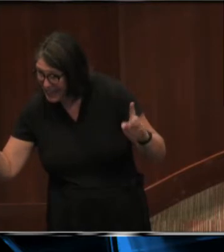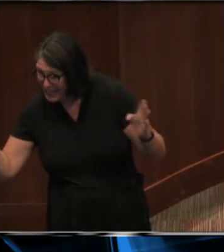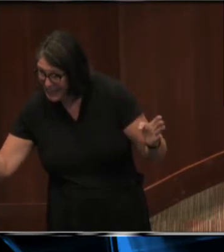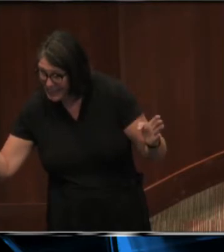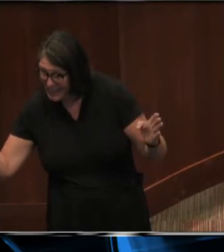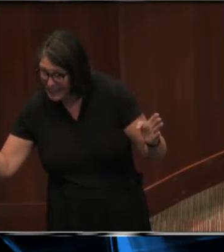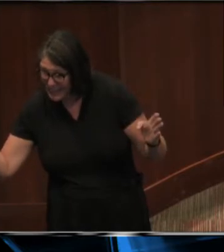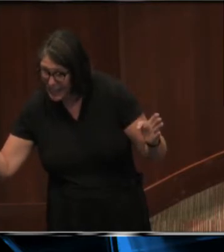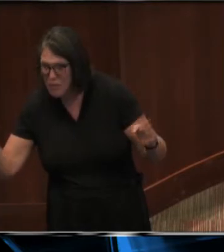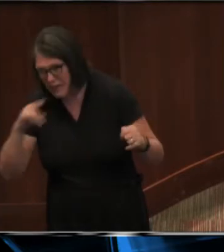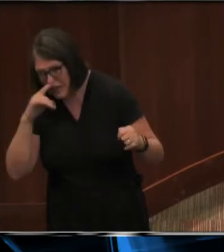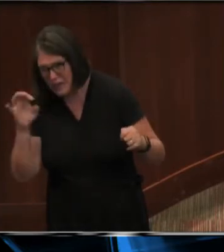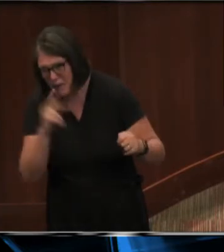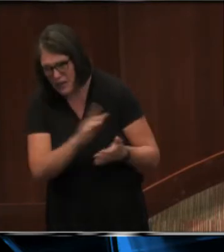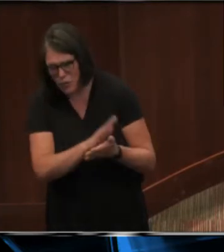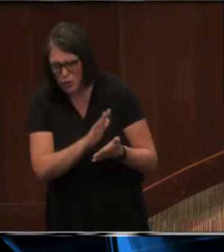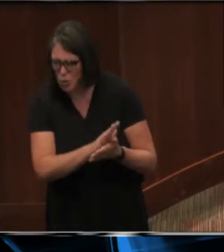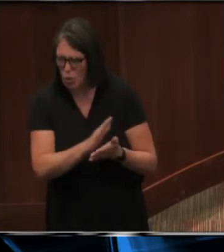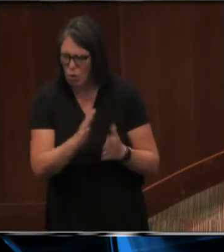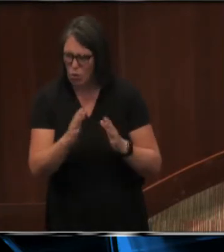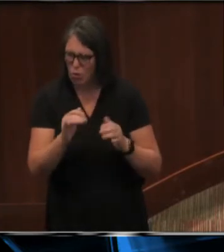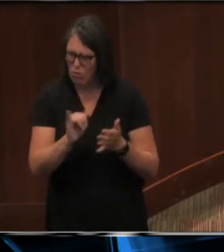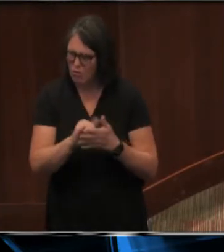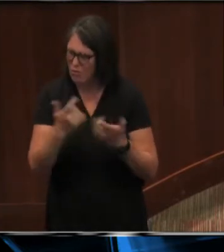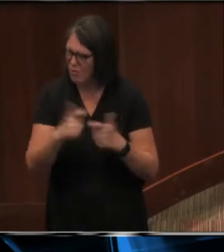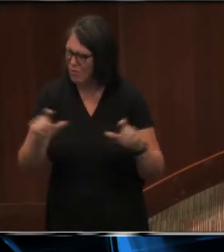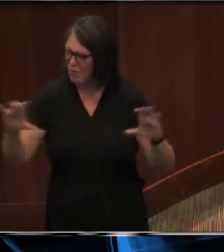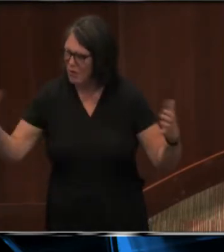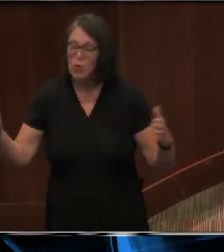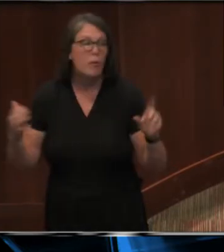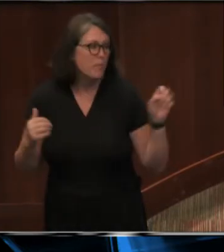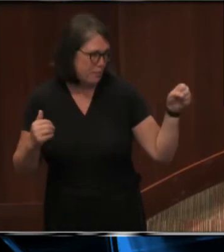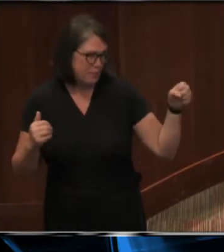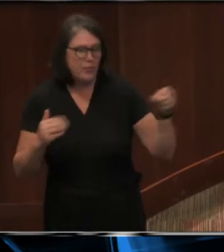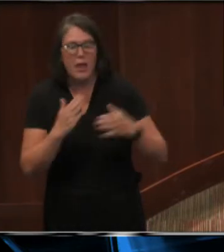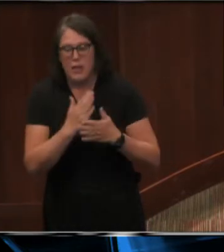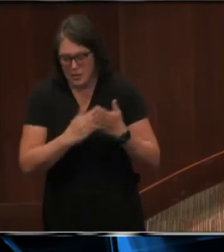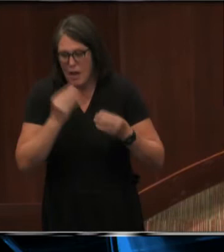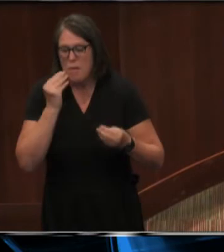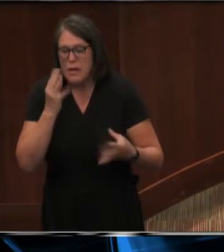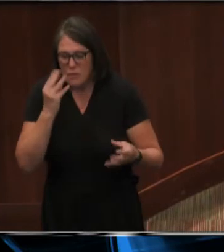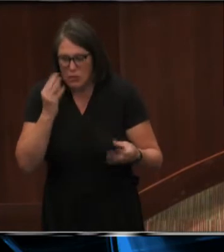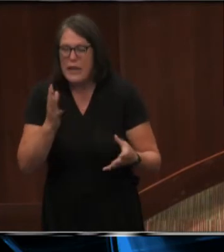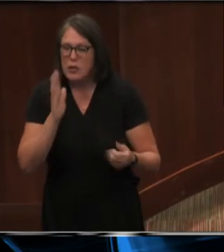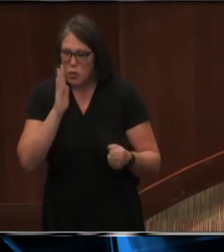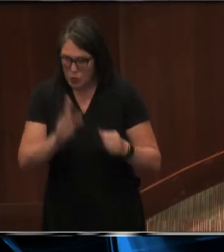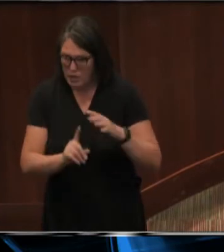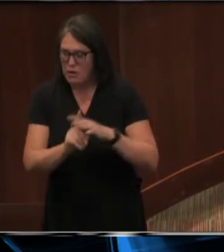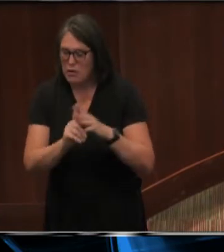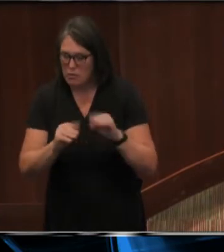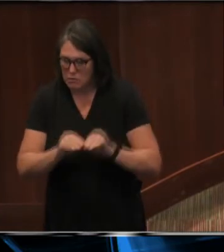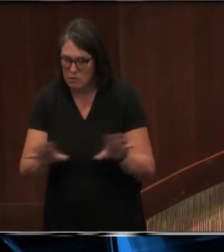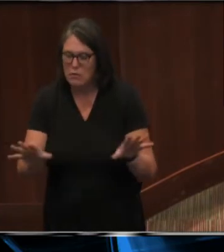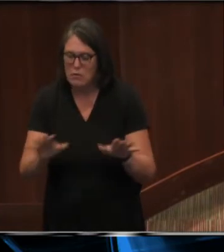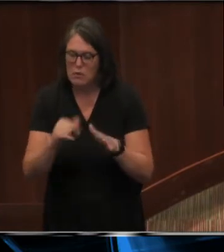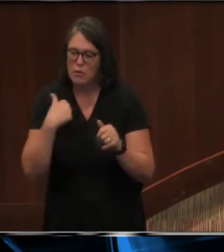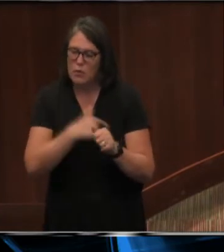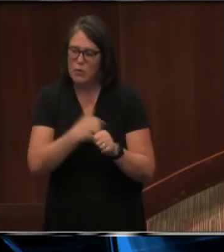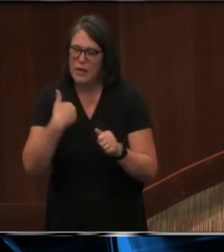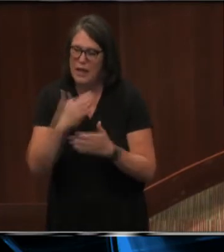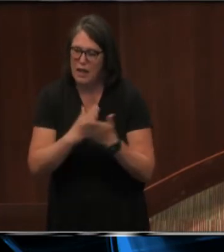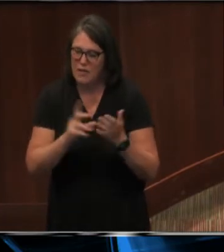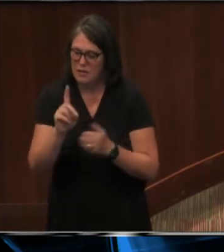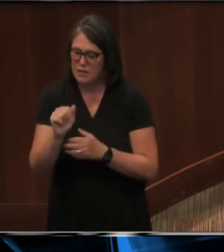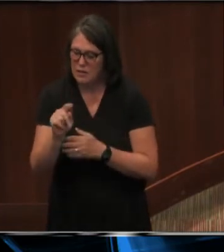putting kids back in schools. Yeah, there is some information that is coming out, and we have some data from